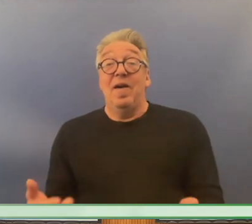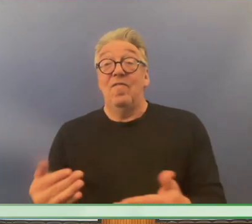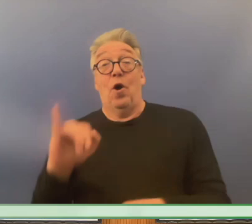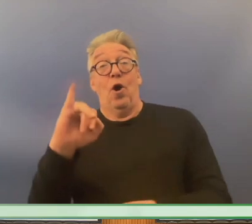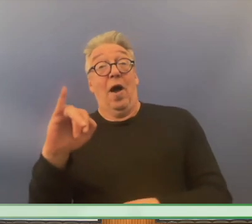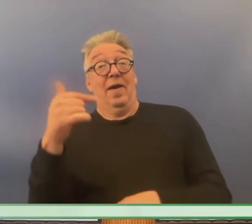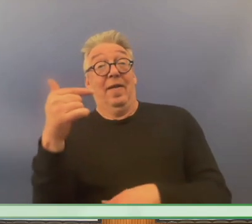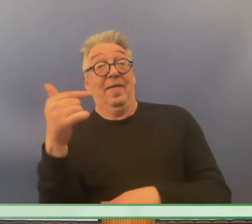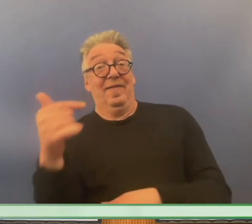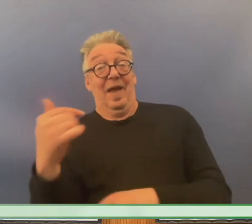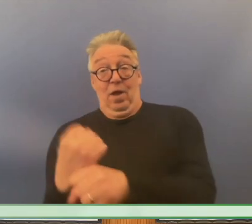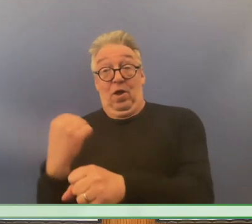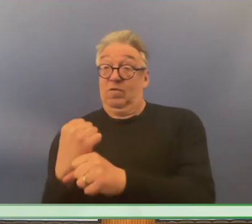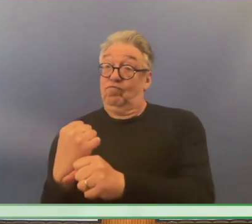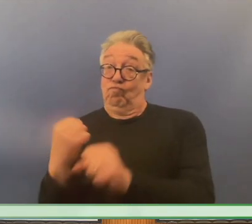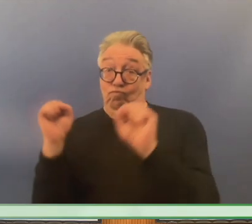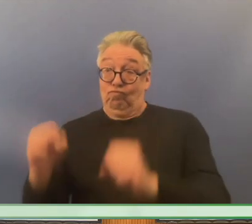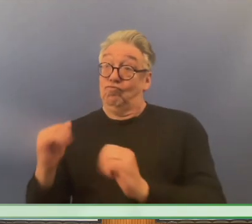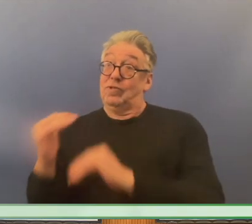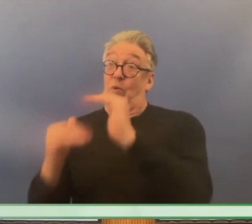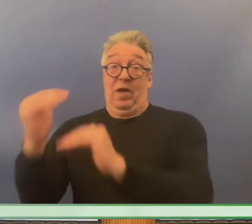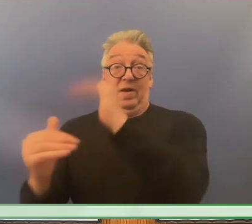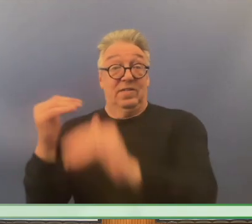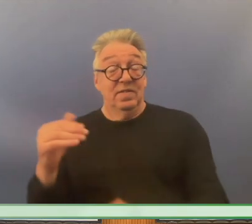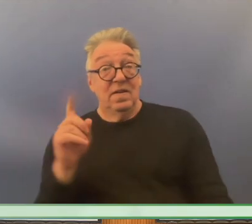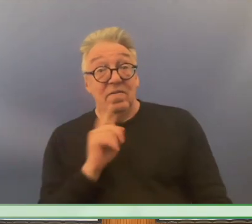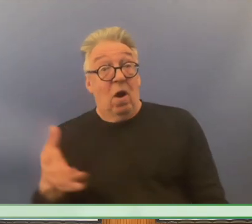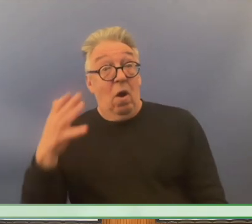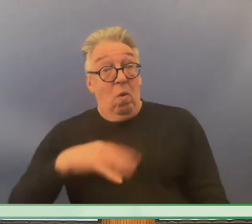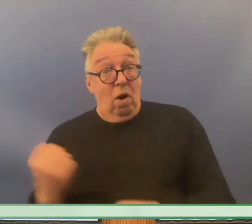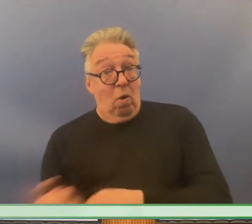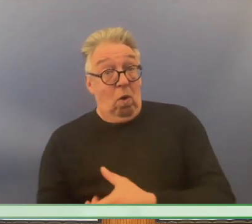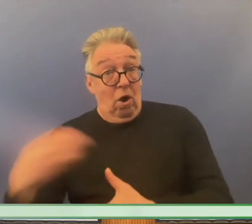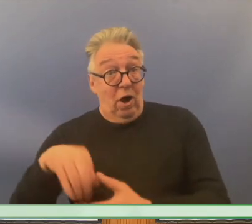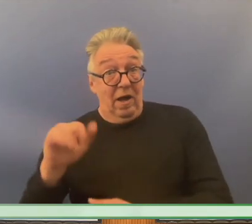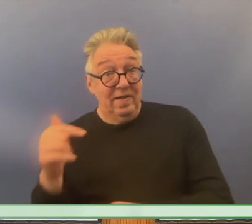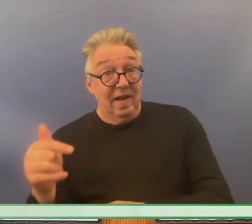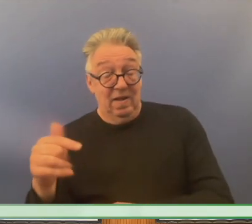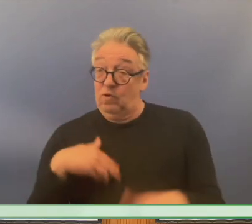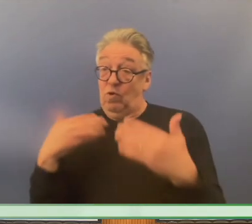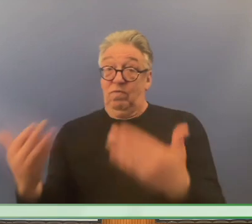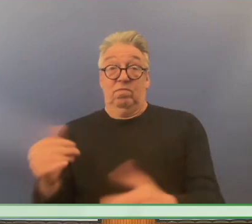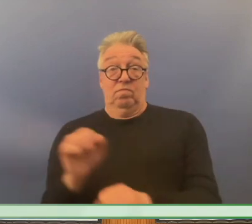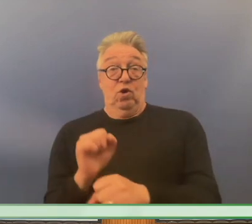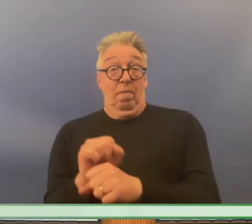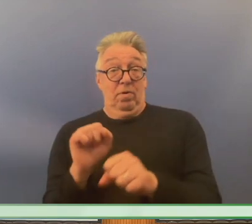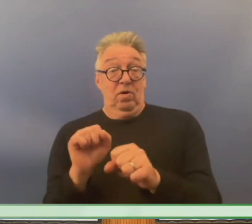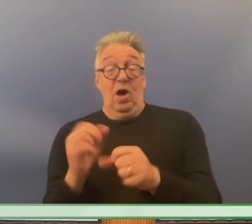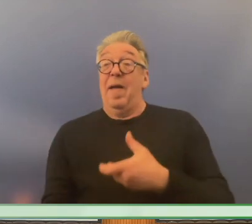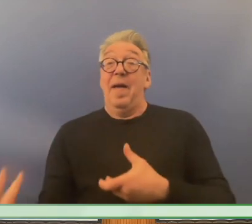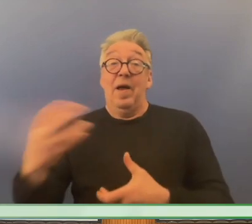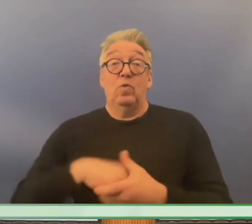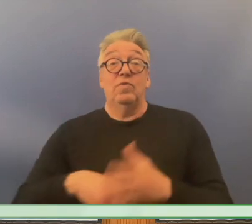who are ambitious enough to want to work in IT. We offer inclusive tech